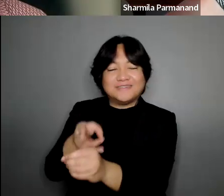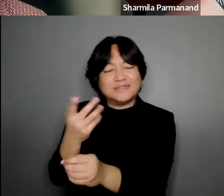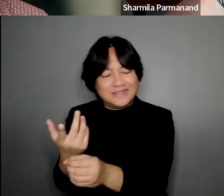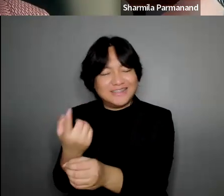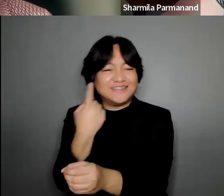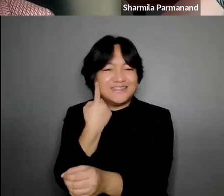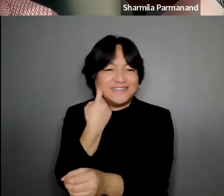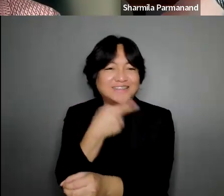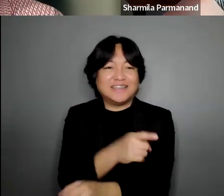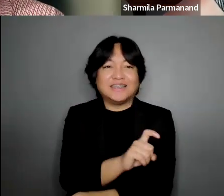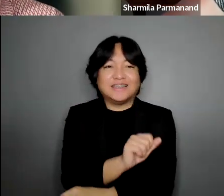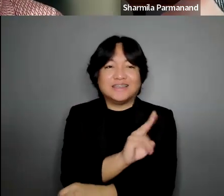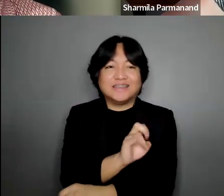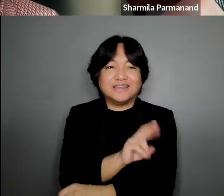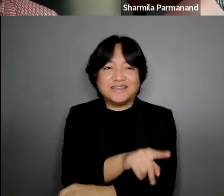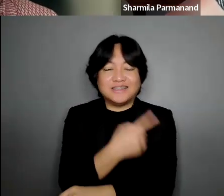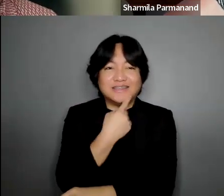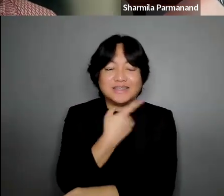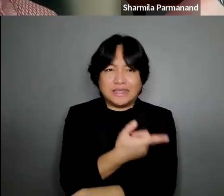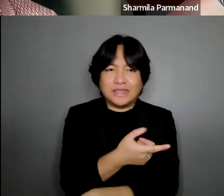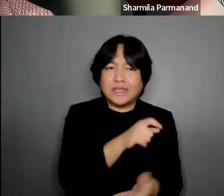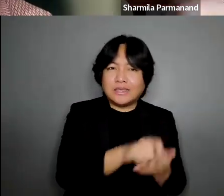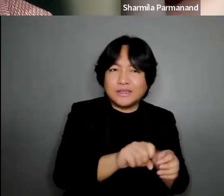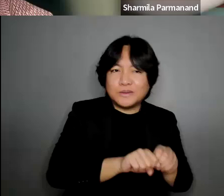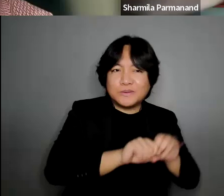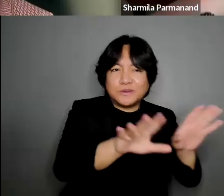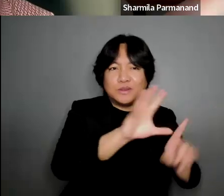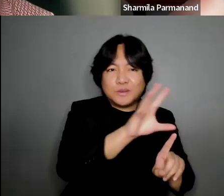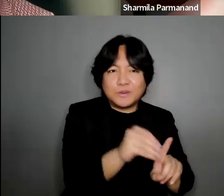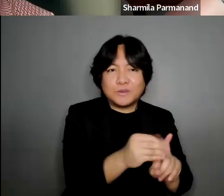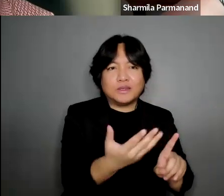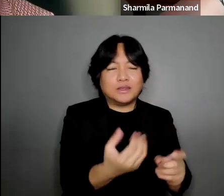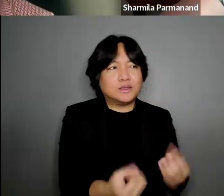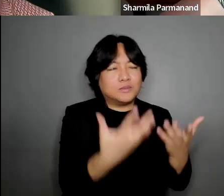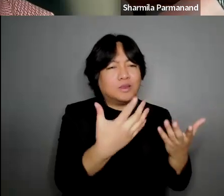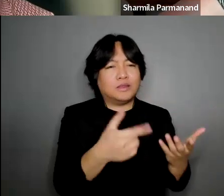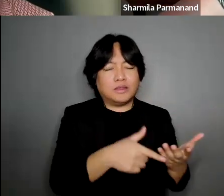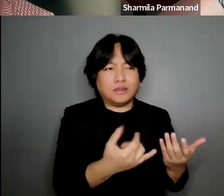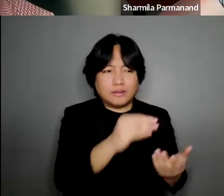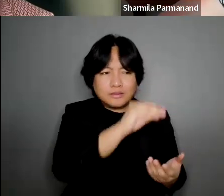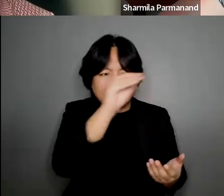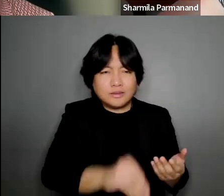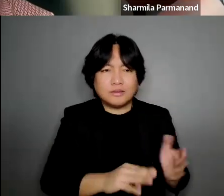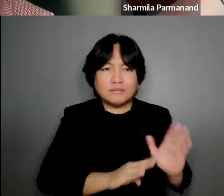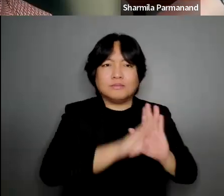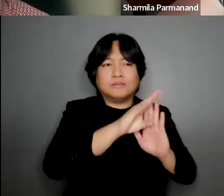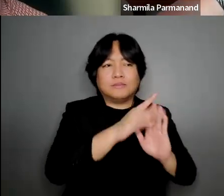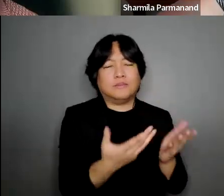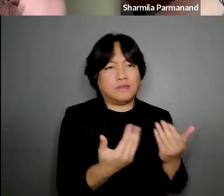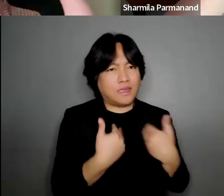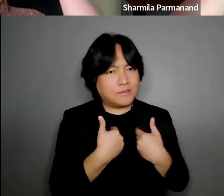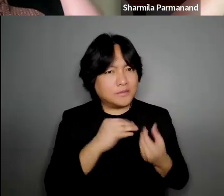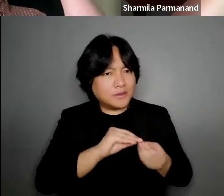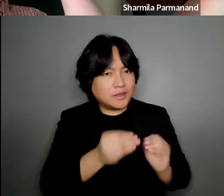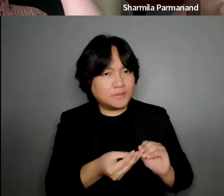Xavier na, the publish or perish culture, tapos yung pag-rank ng journals, lahat na yan, di ba?